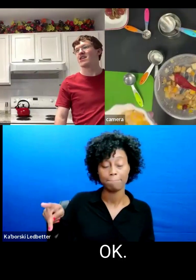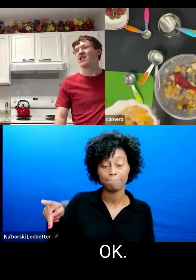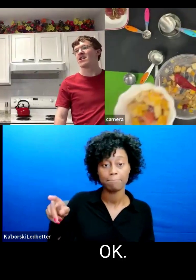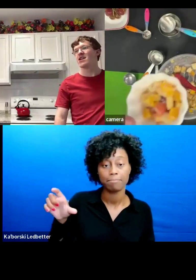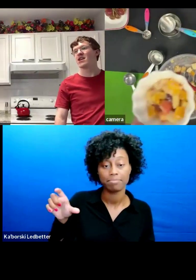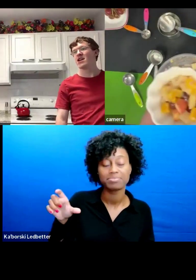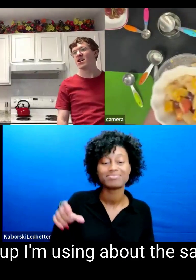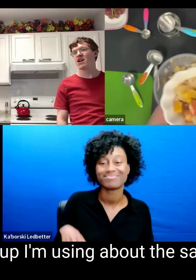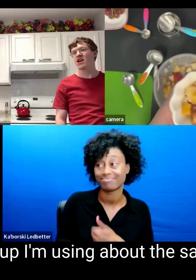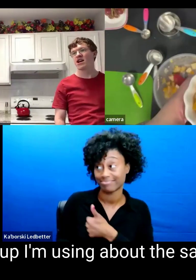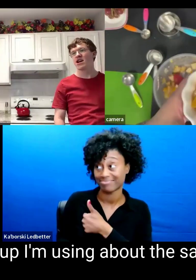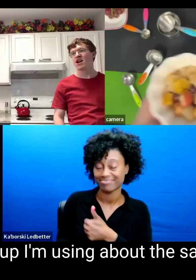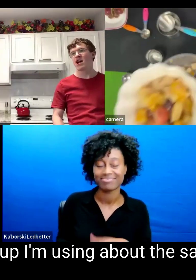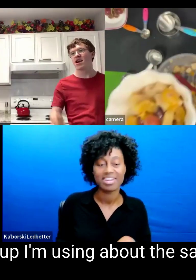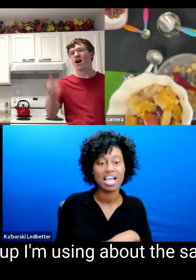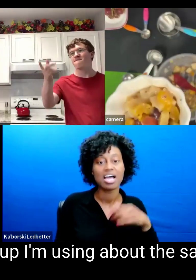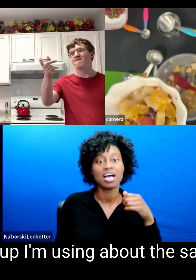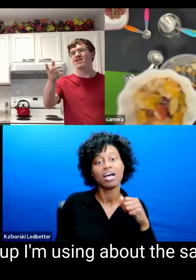okay,